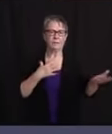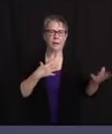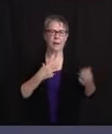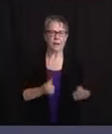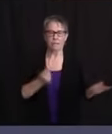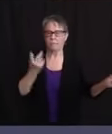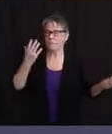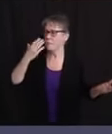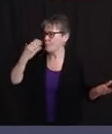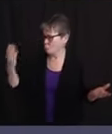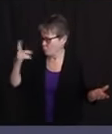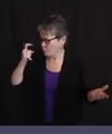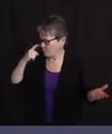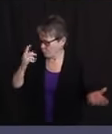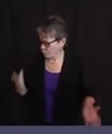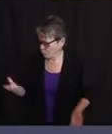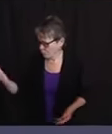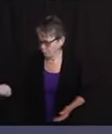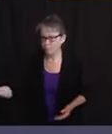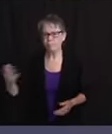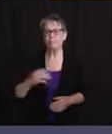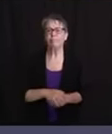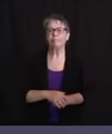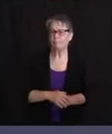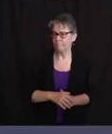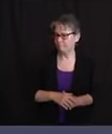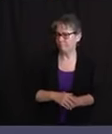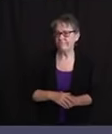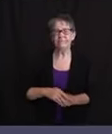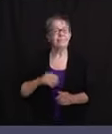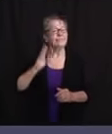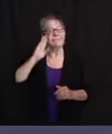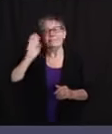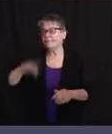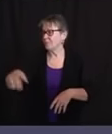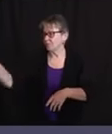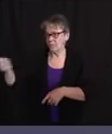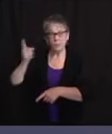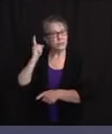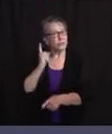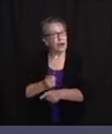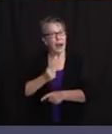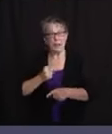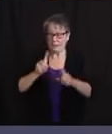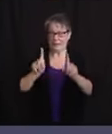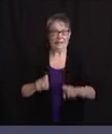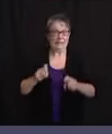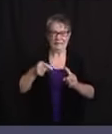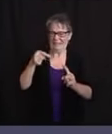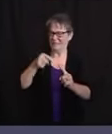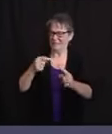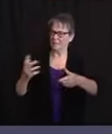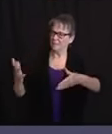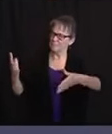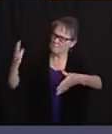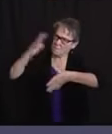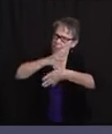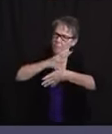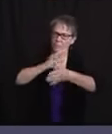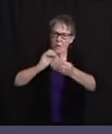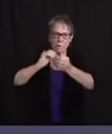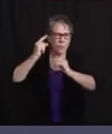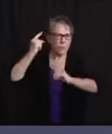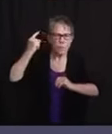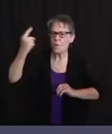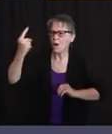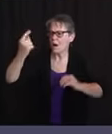priority as we work to contain the spread of COVID-19. Testing, contact tracing, isolation, and